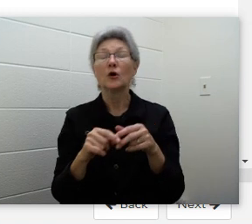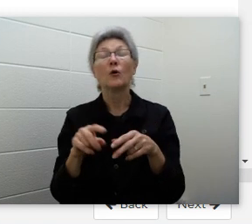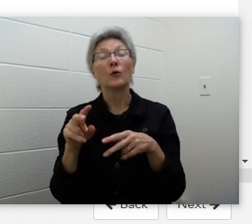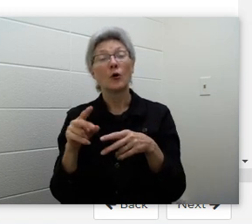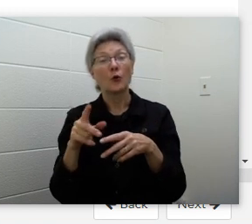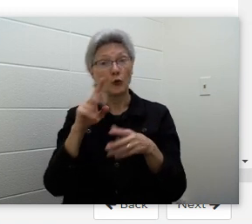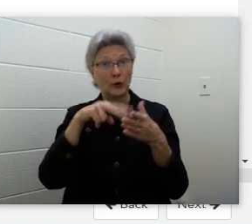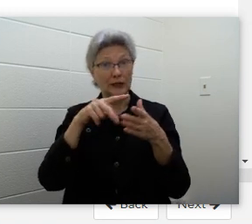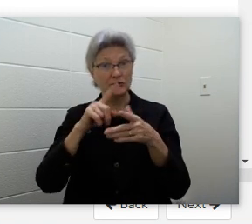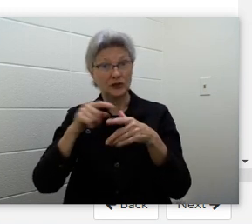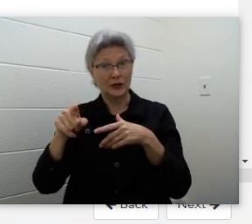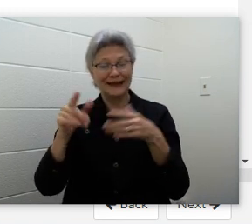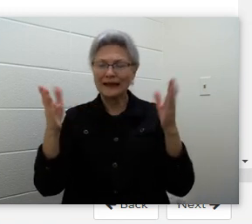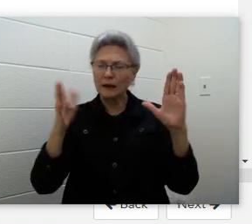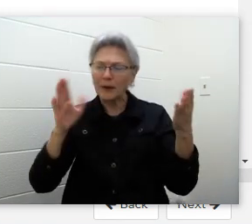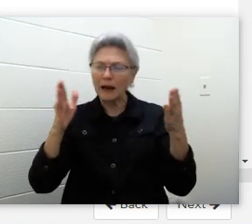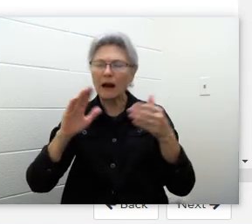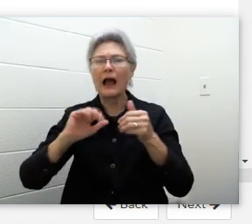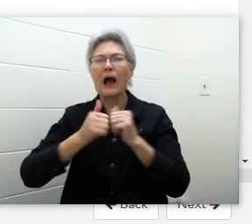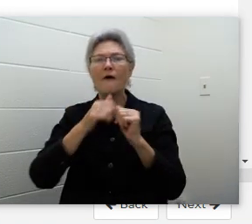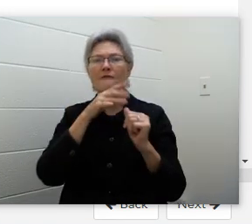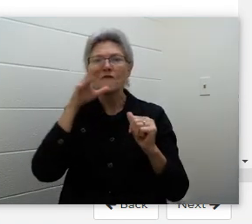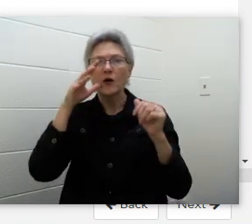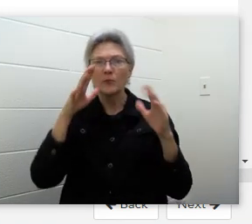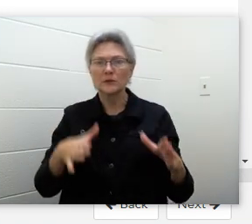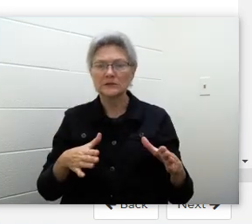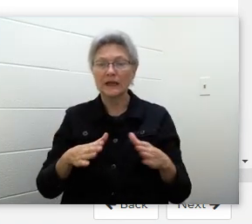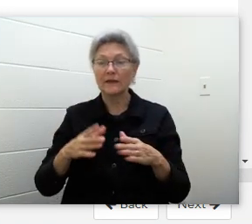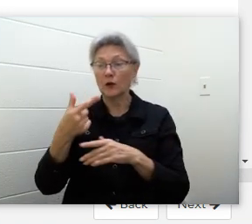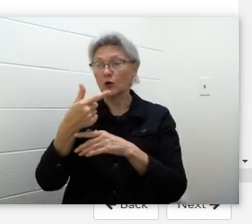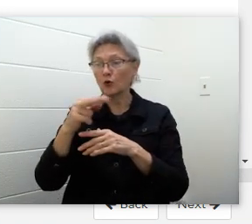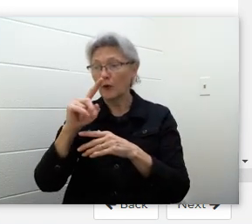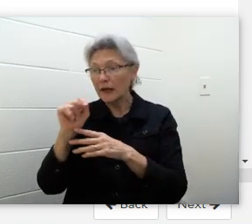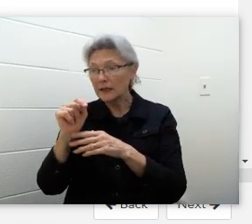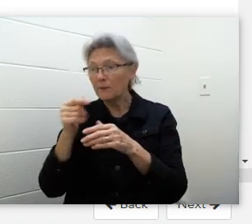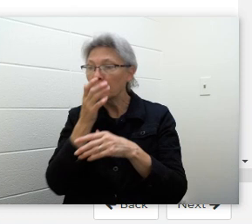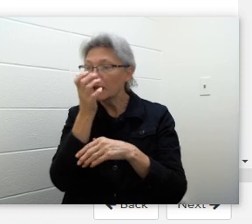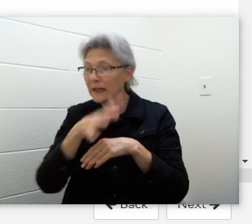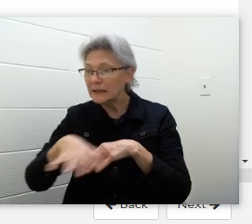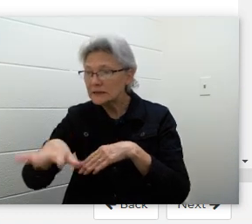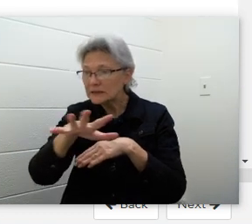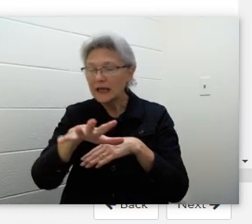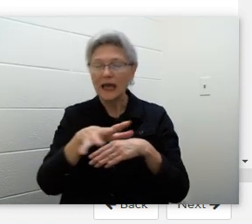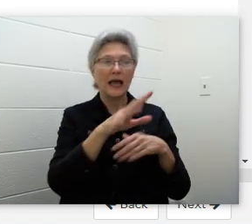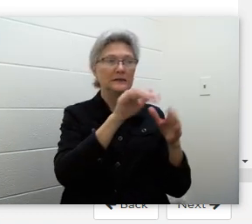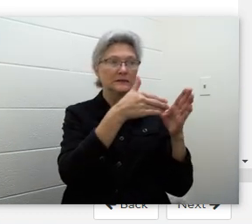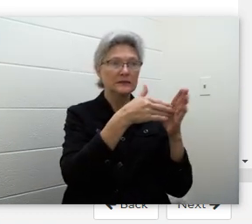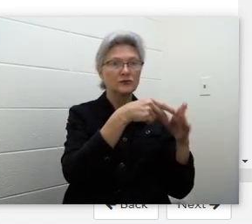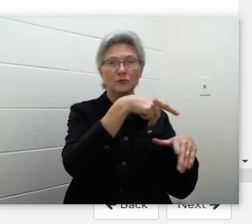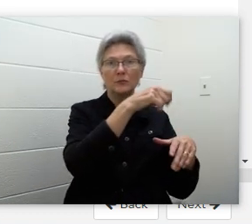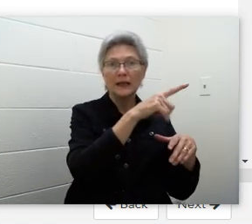how farmers on the Great Plains and Central Plains use their land differently. Explain why.